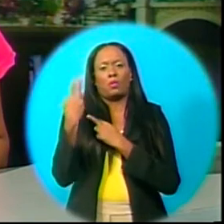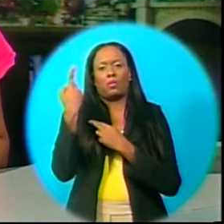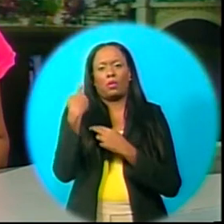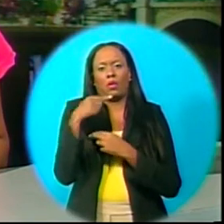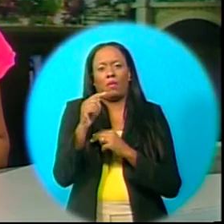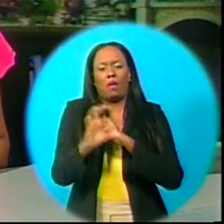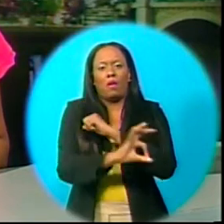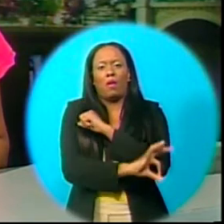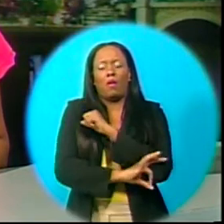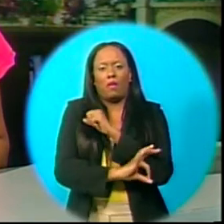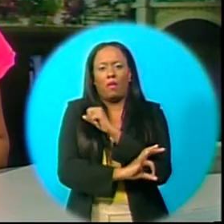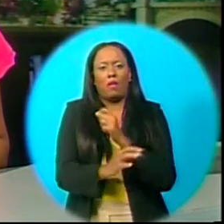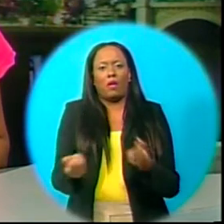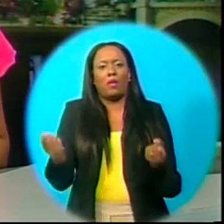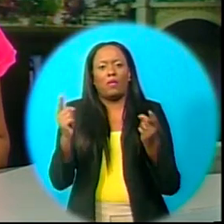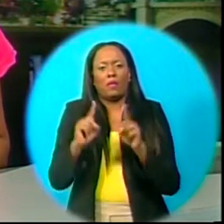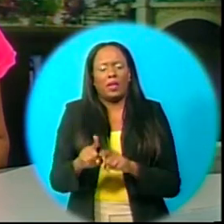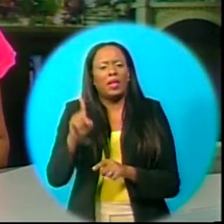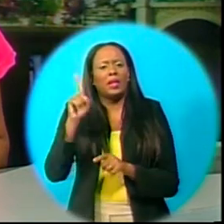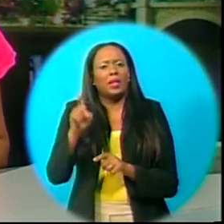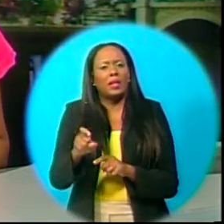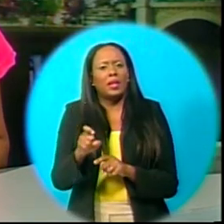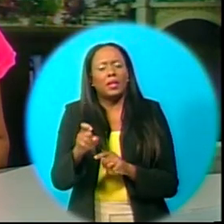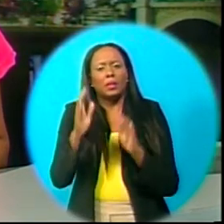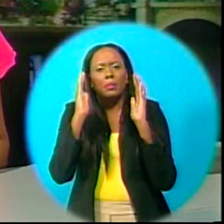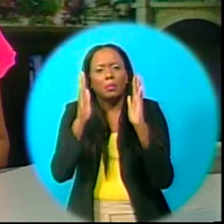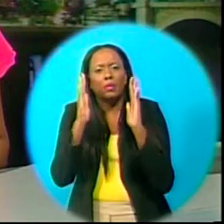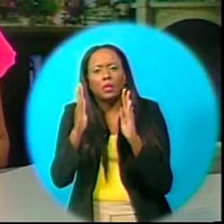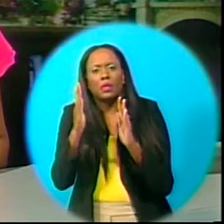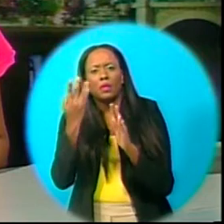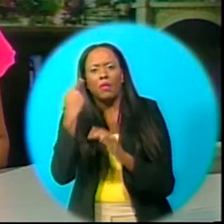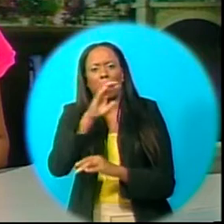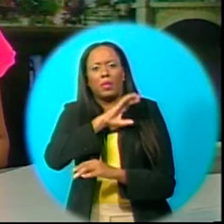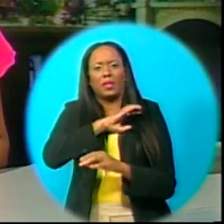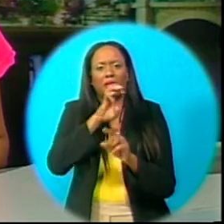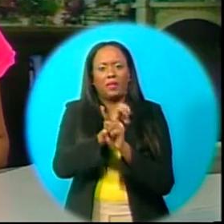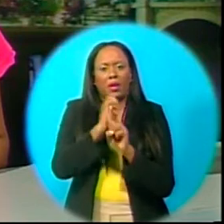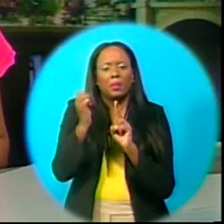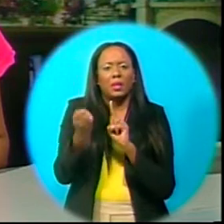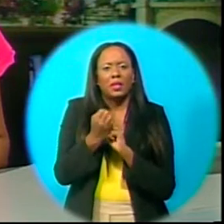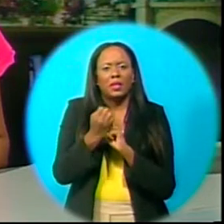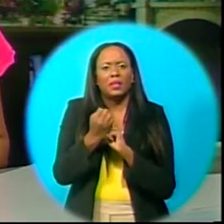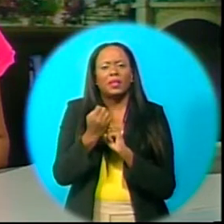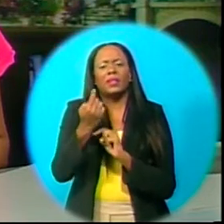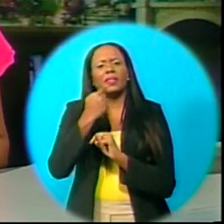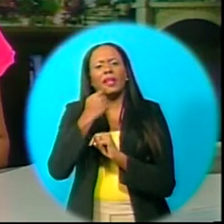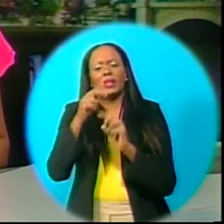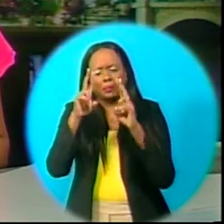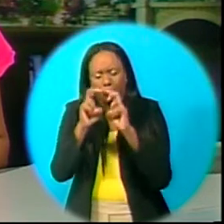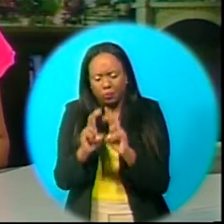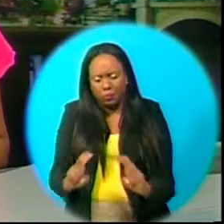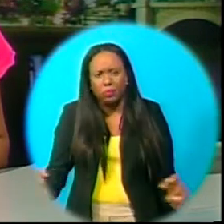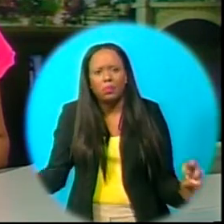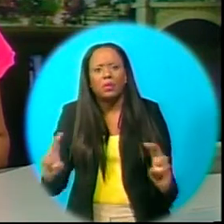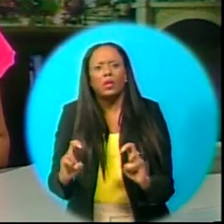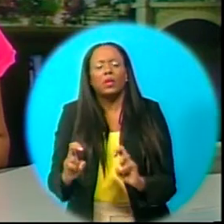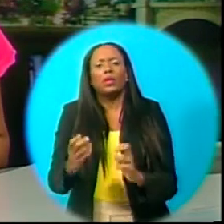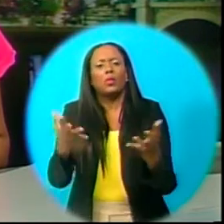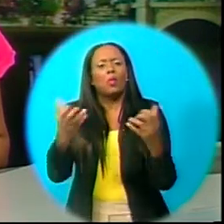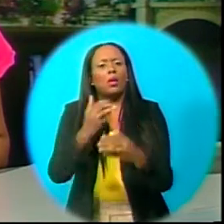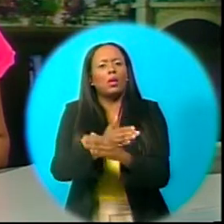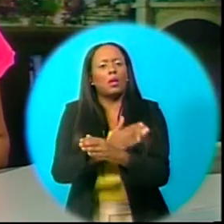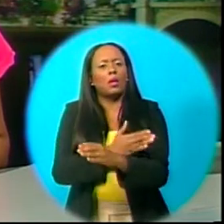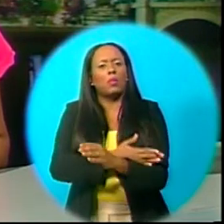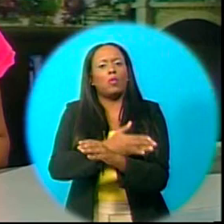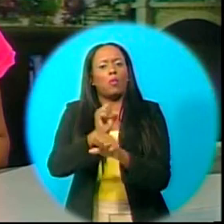attention is paid to their working conditions. To support her point, she highlighted research which links the output of work to improved working conditions. And